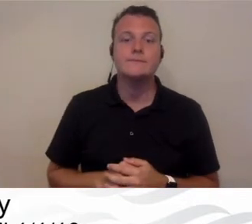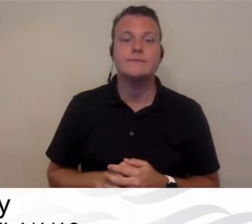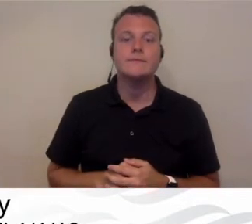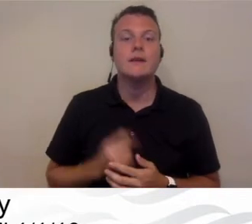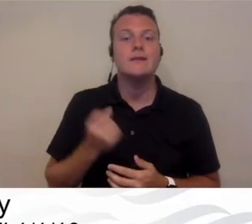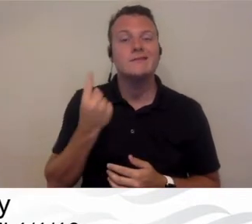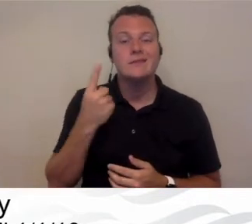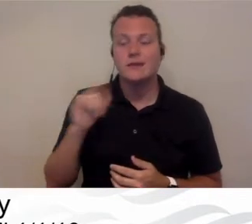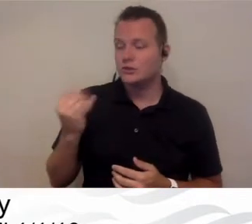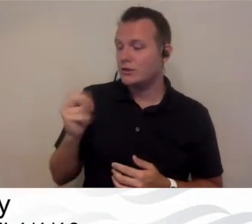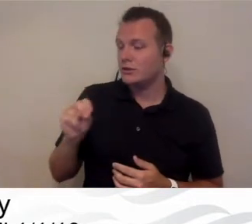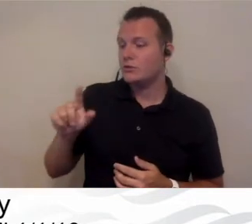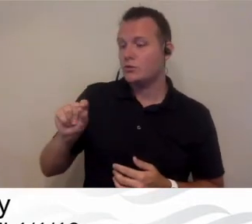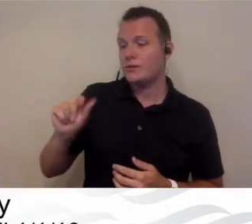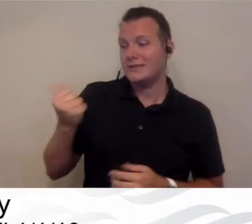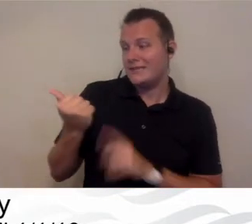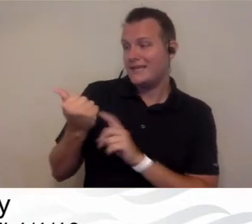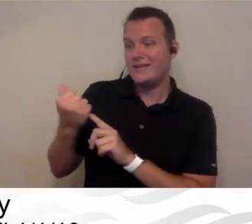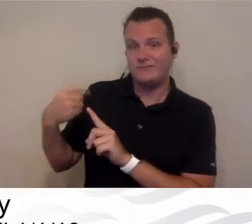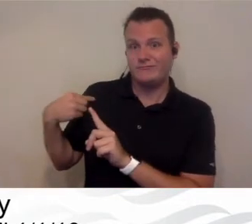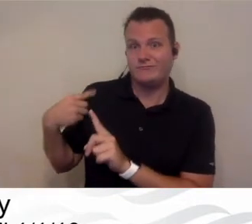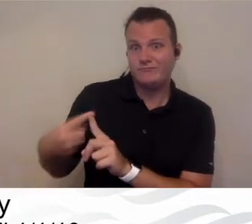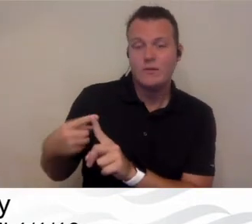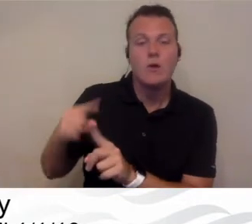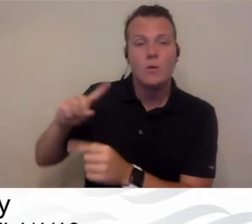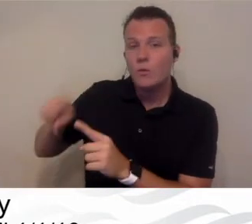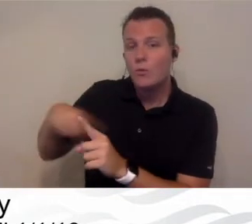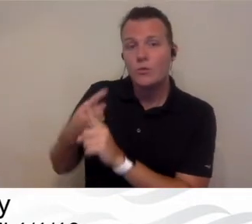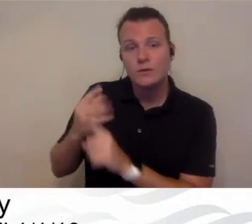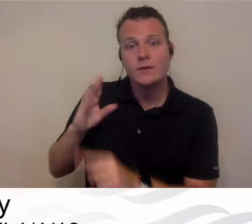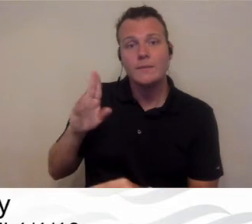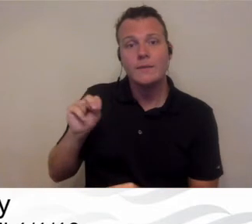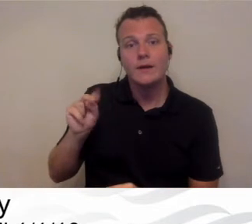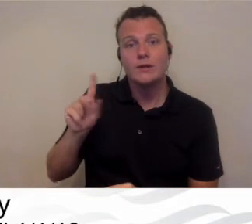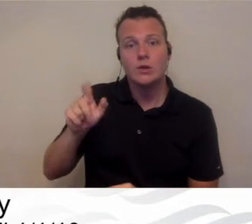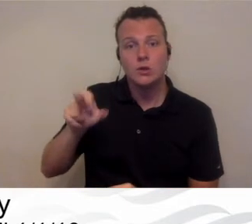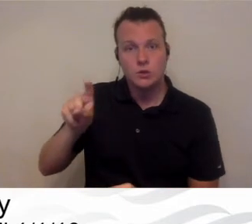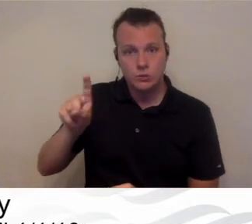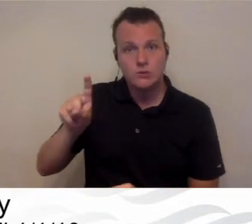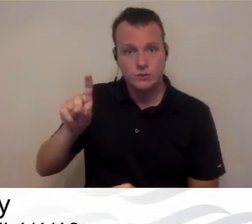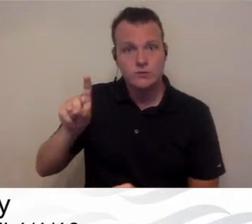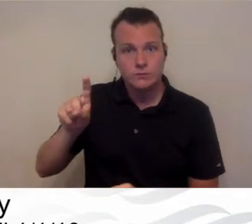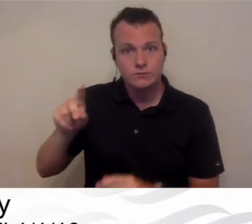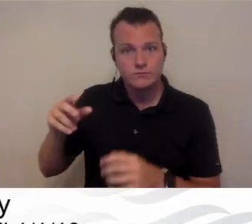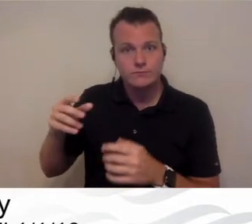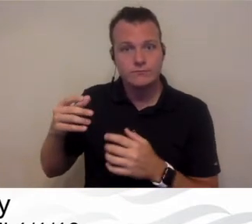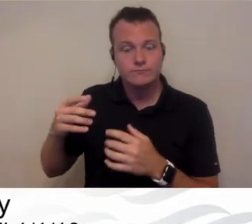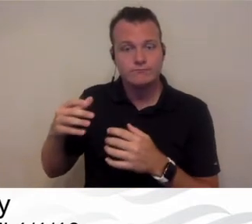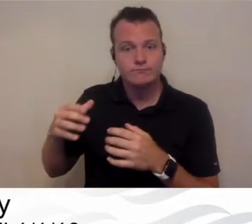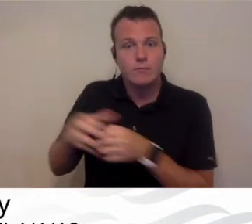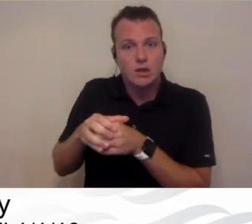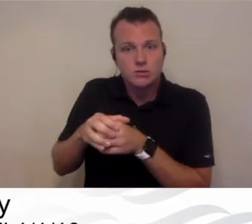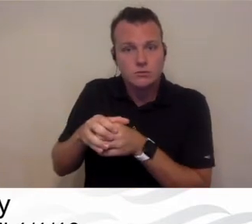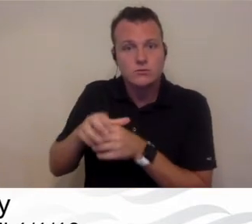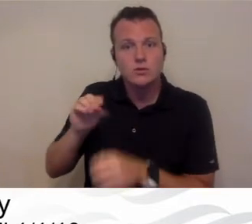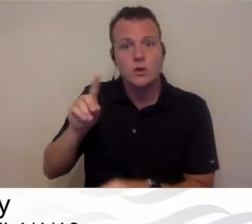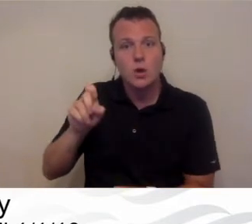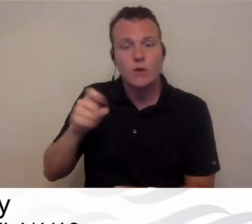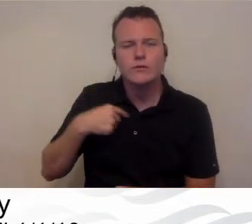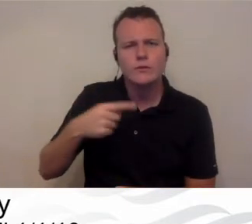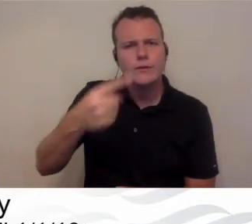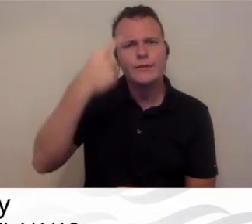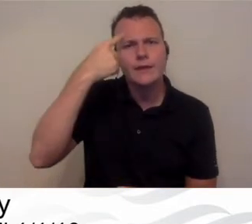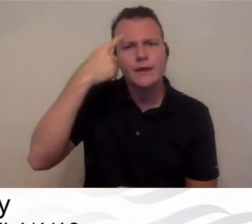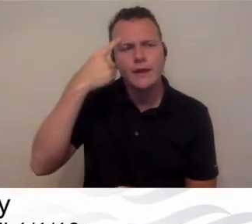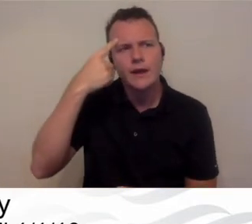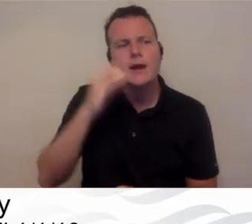Until January of 2010, it was the only bundled code that we had. And if you're thinking bundled